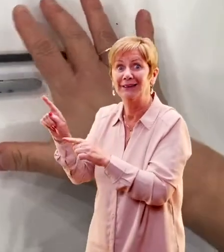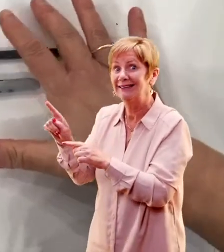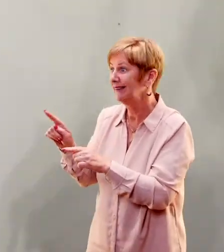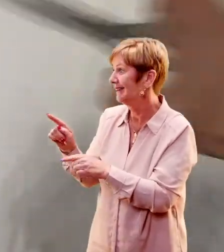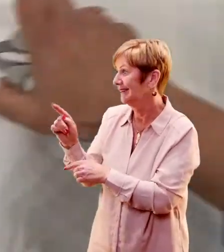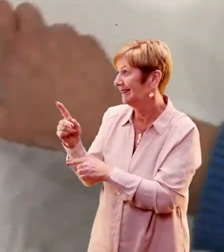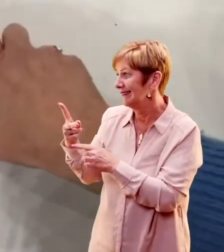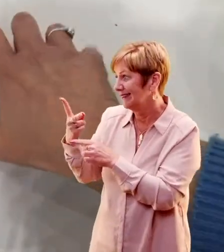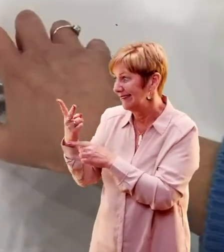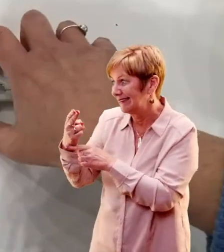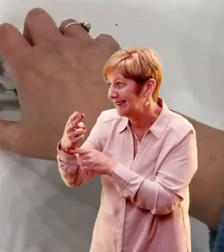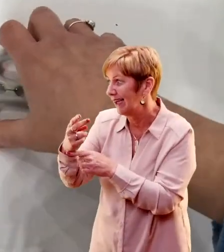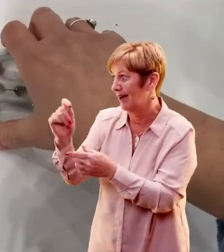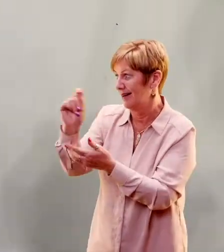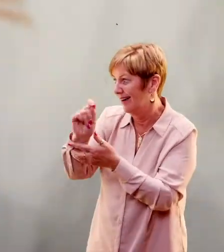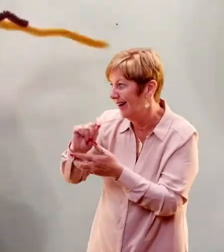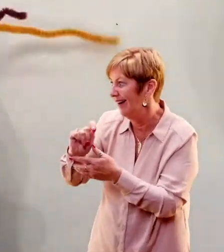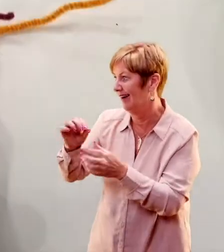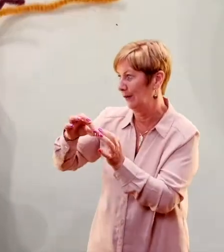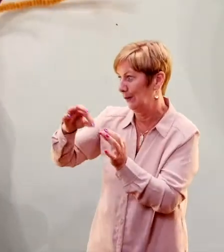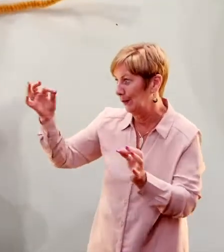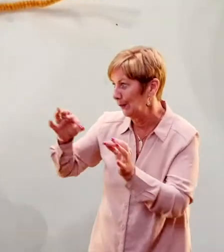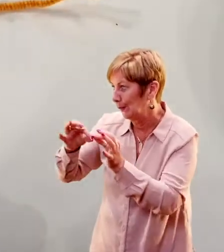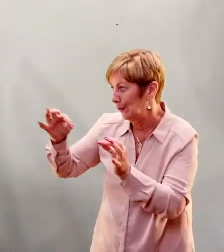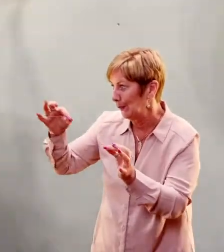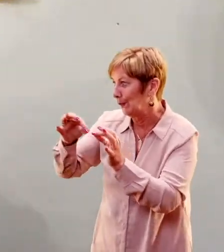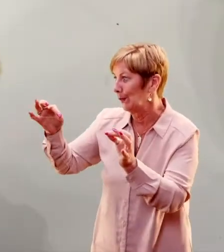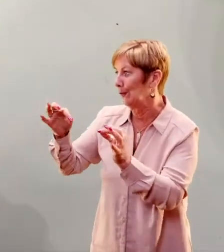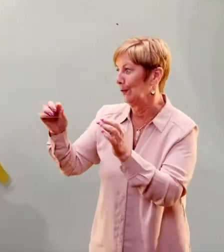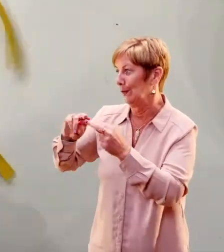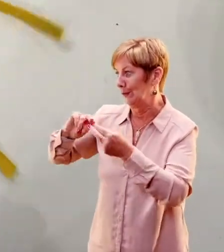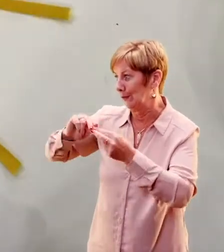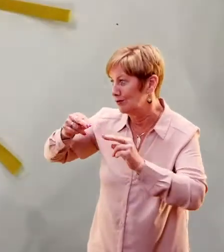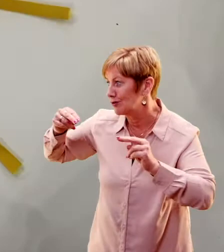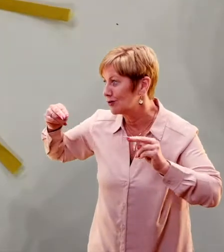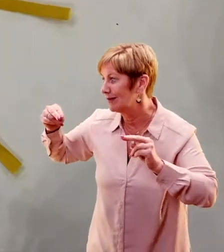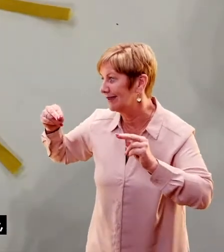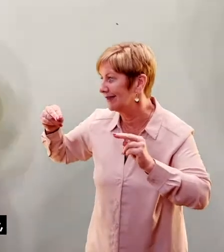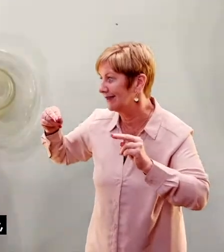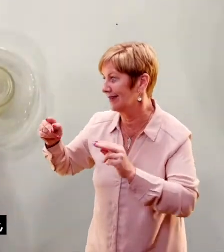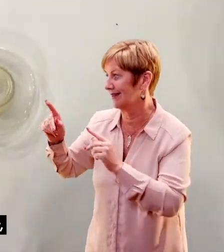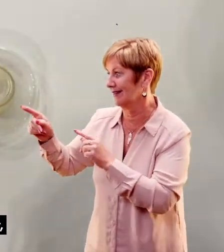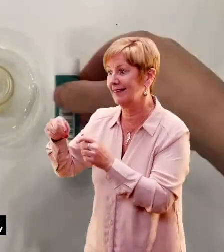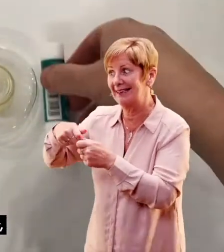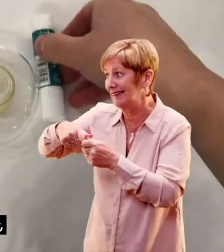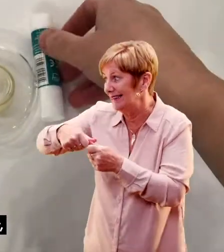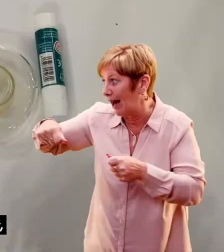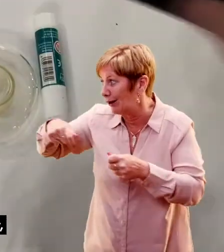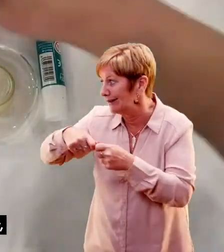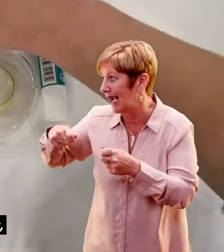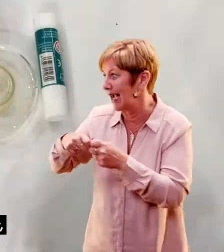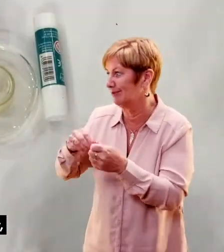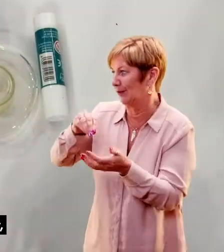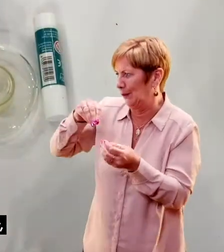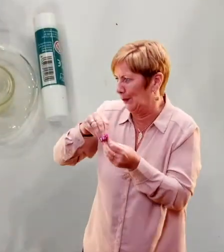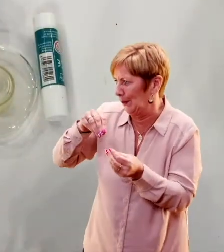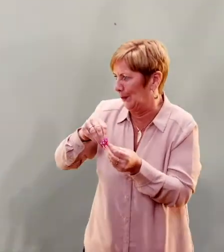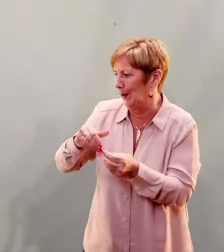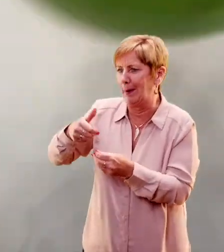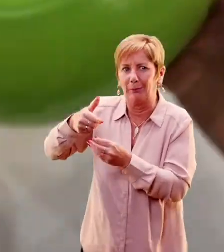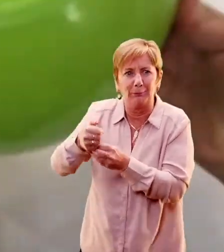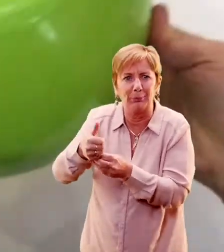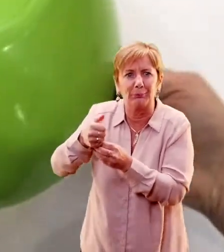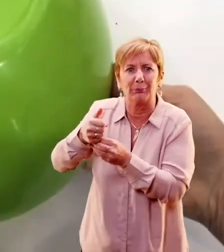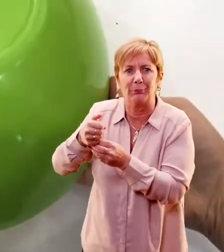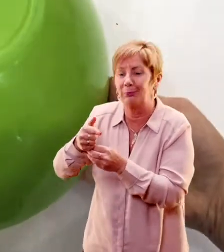pencil, scissors, 2 pipe cleaners, a piece of elastic, sellotape, glue and a stapler,